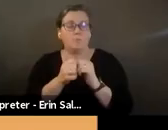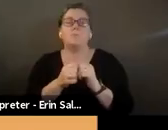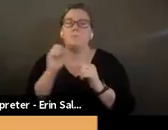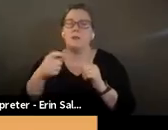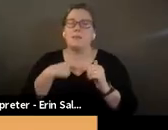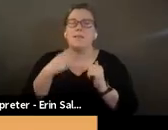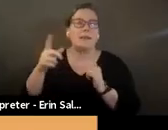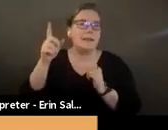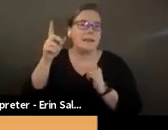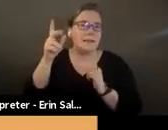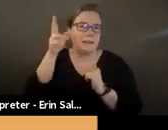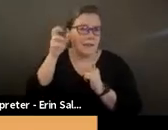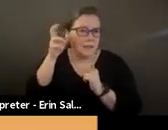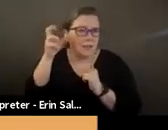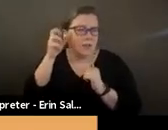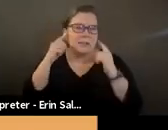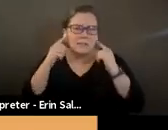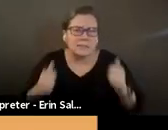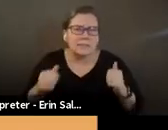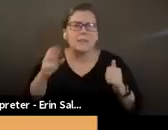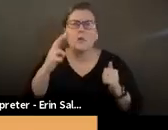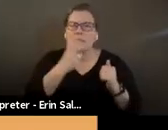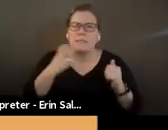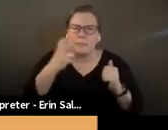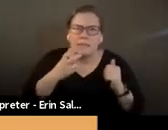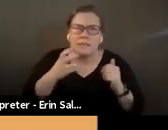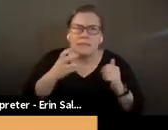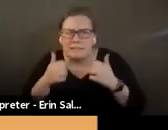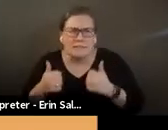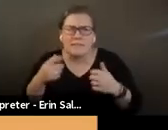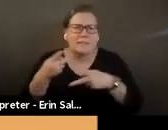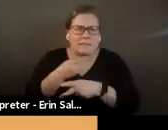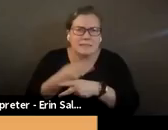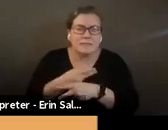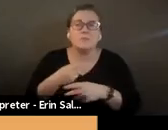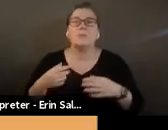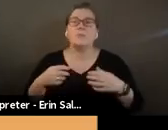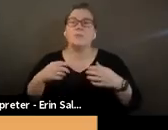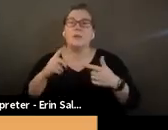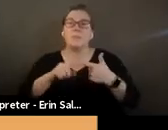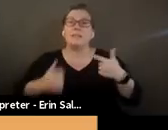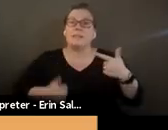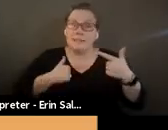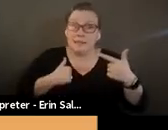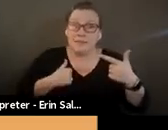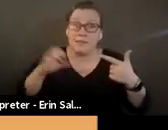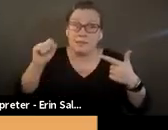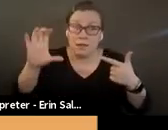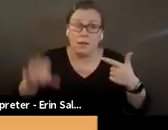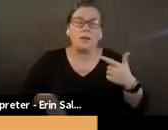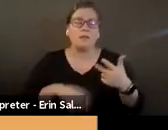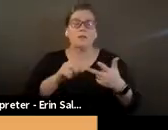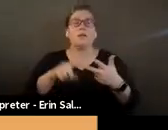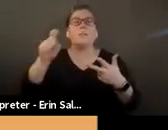speech challenge that they live with, live in the state of South Carolina, and have active phone service. So